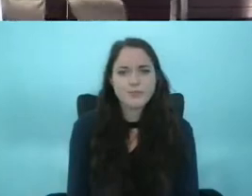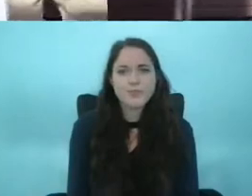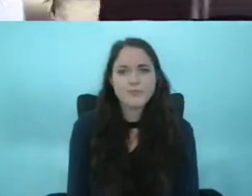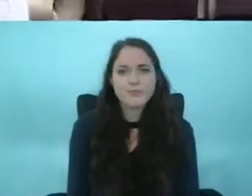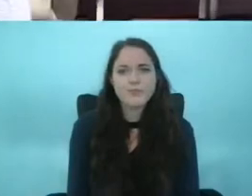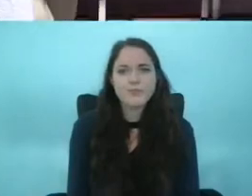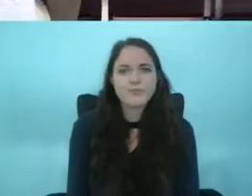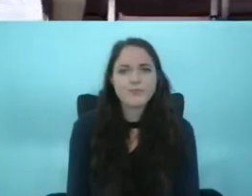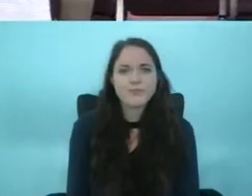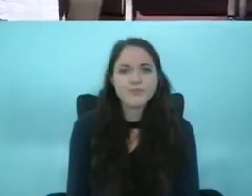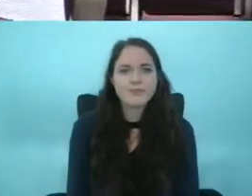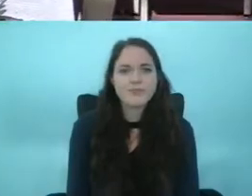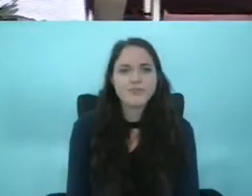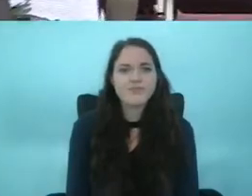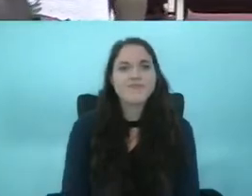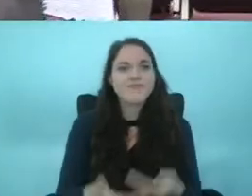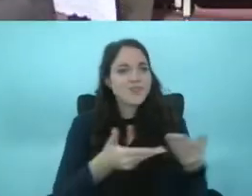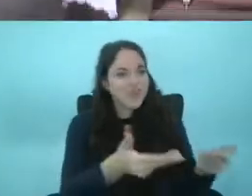Welcome.